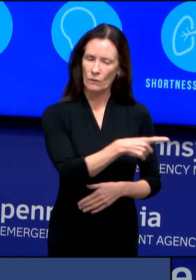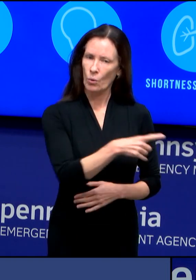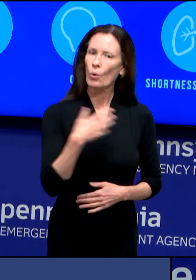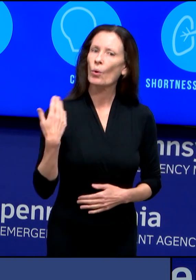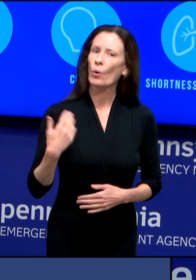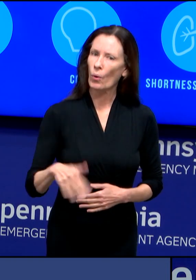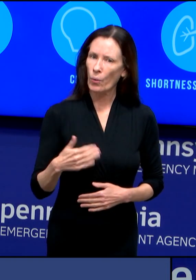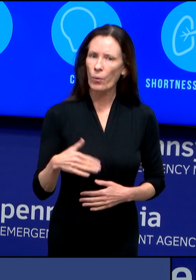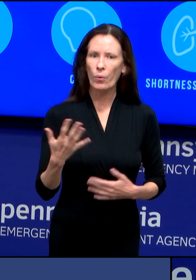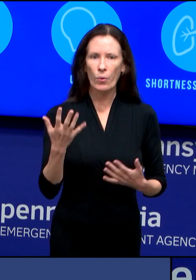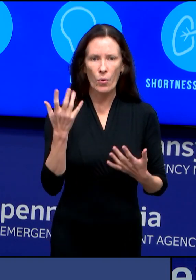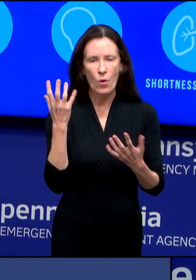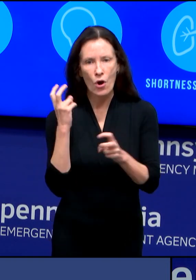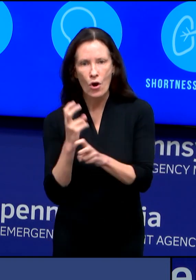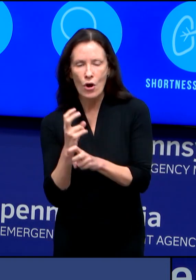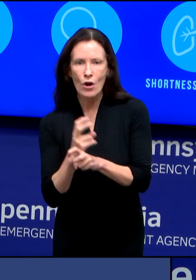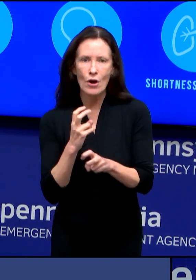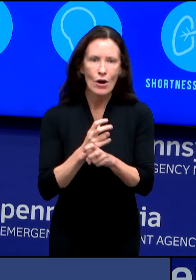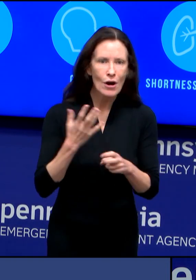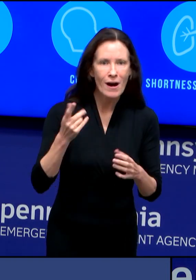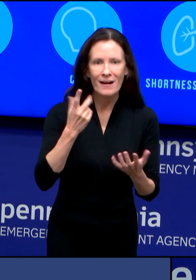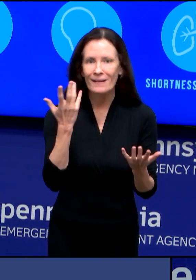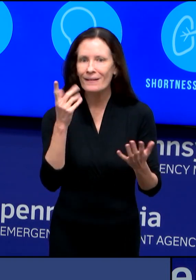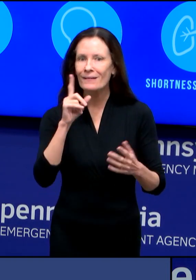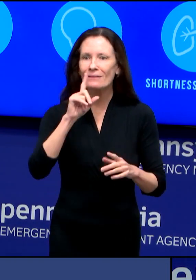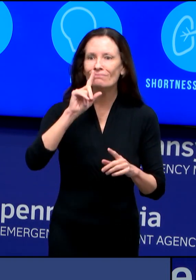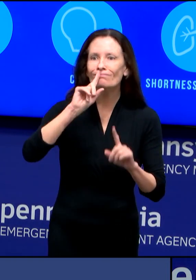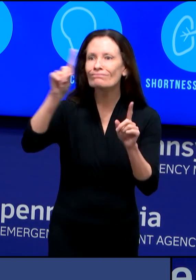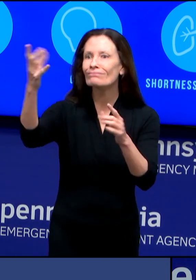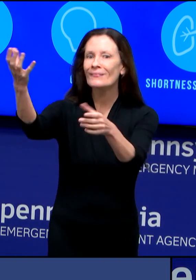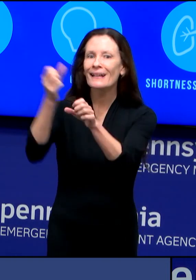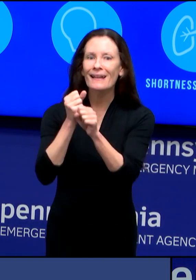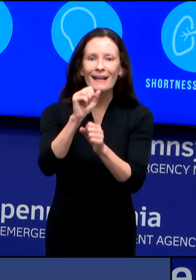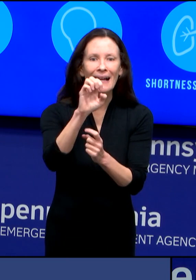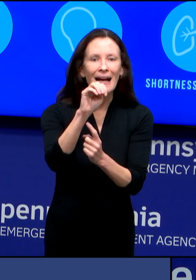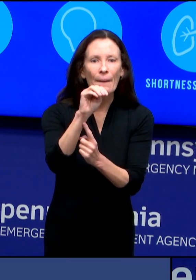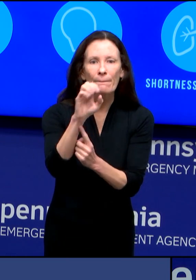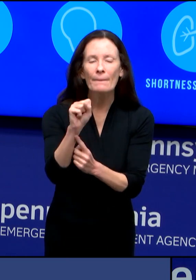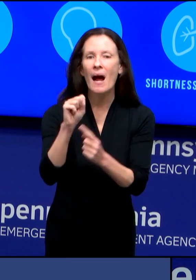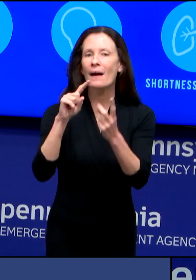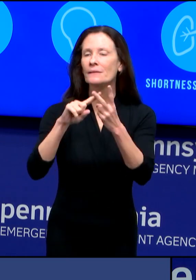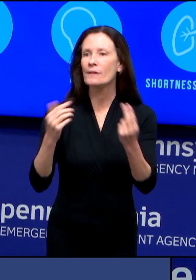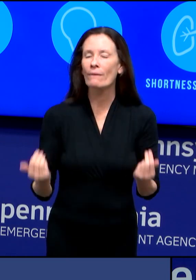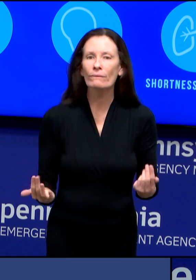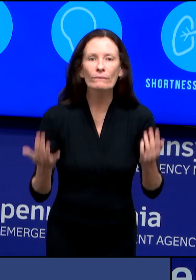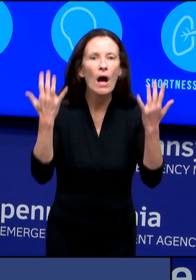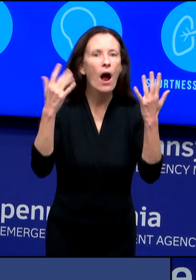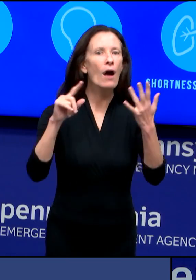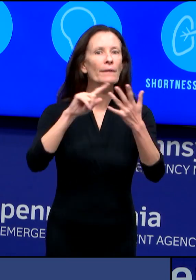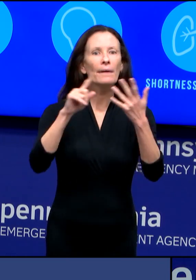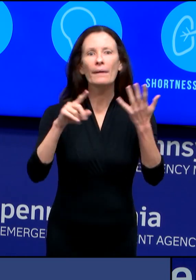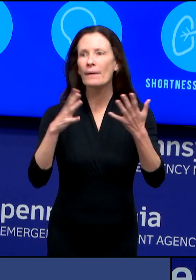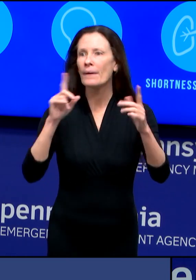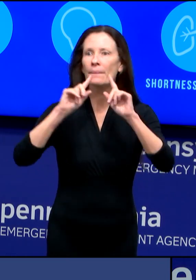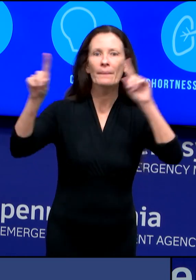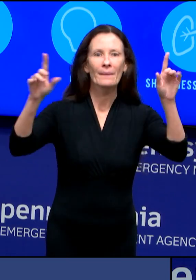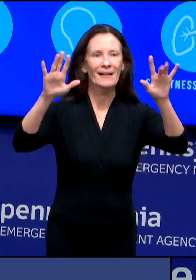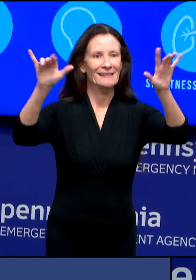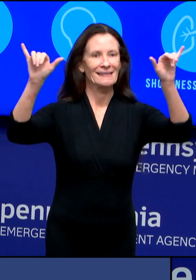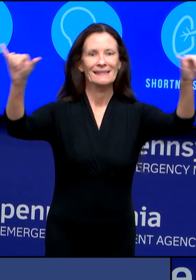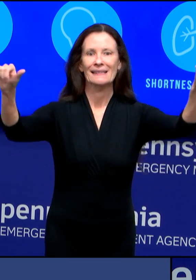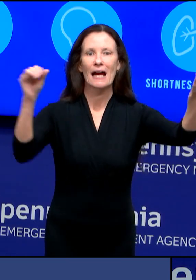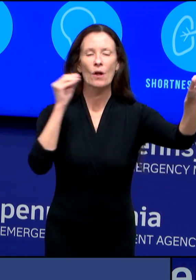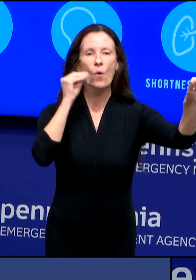to stay home if you're sick, because we've been trained to work through it. But